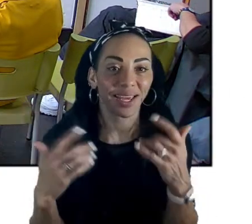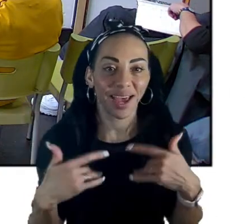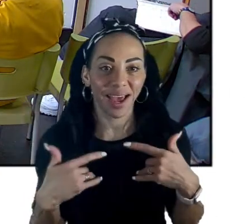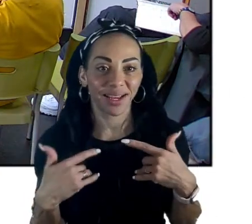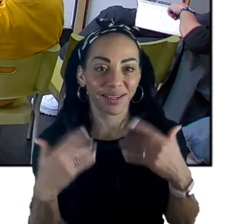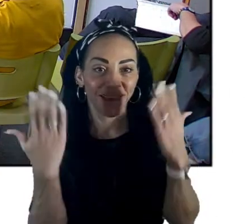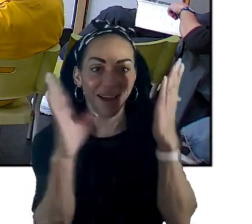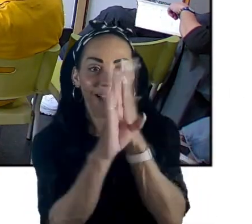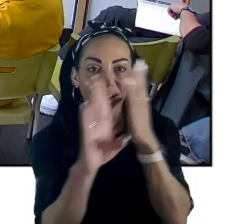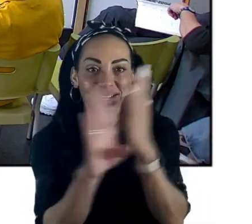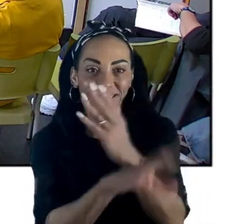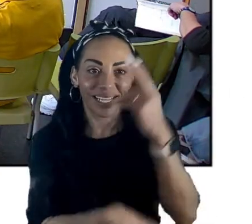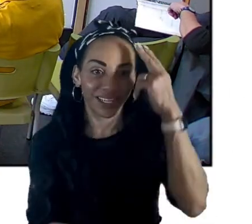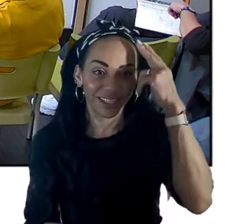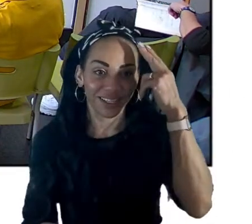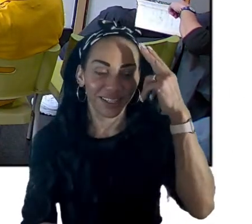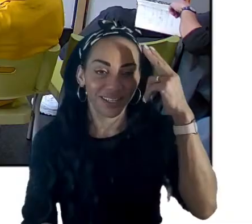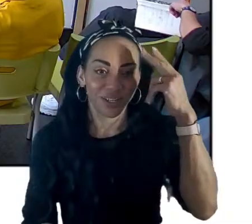Michael.